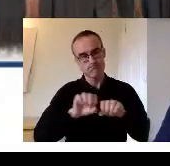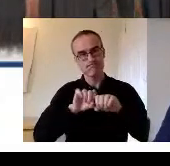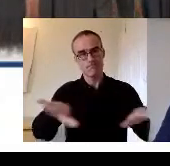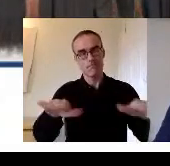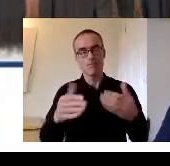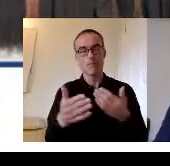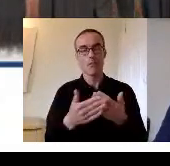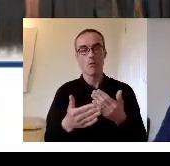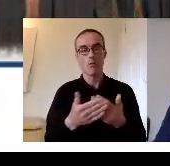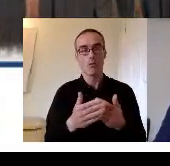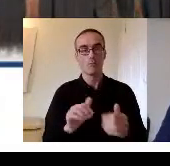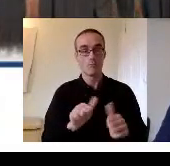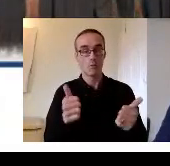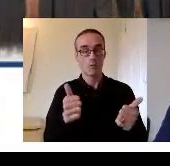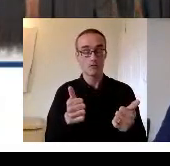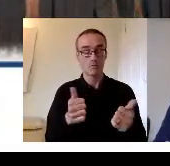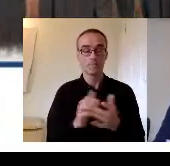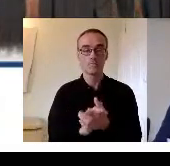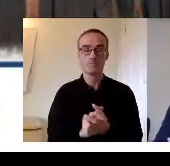Thanks. Next slide, please.